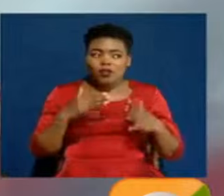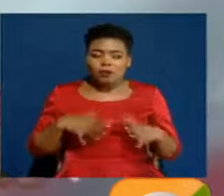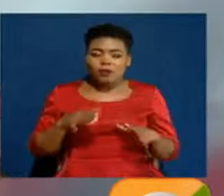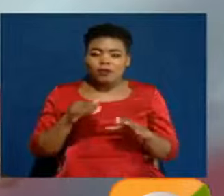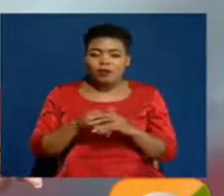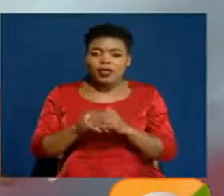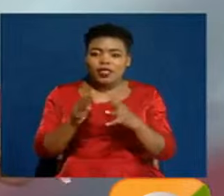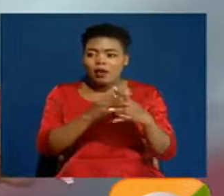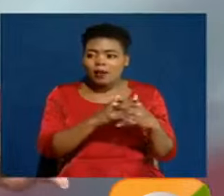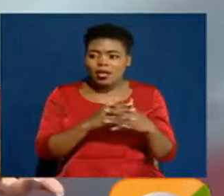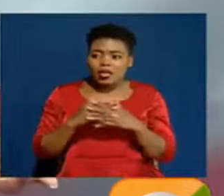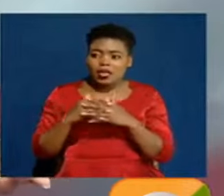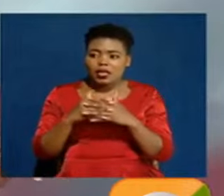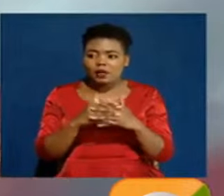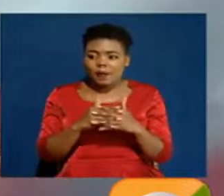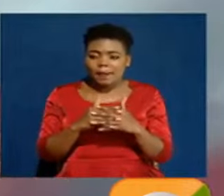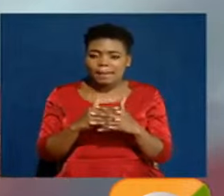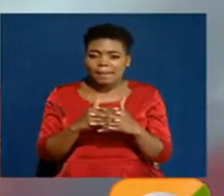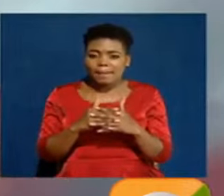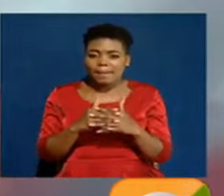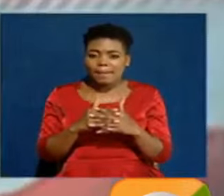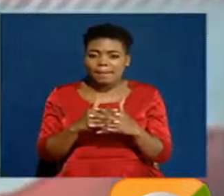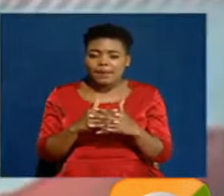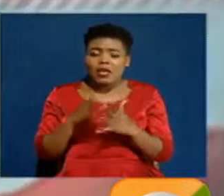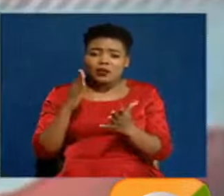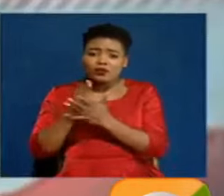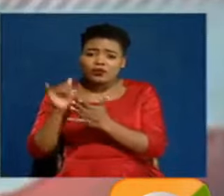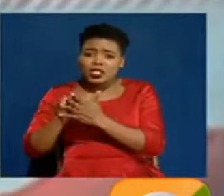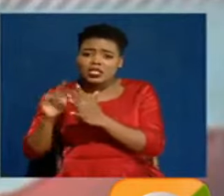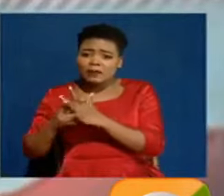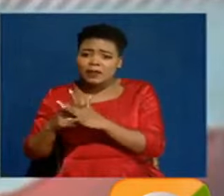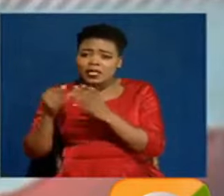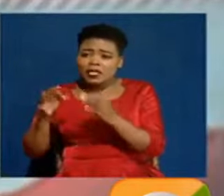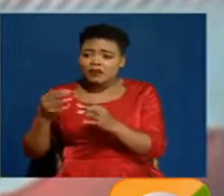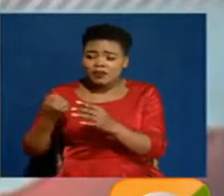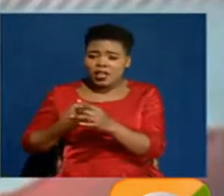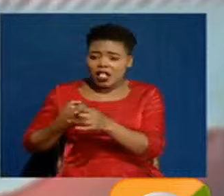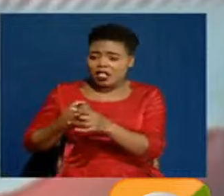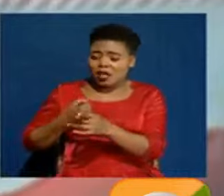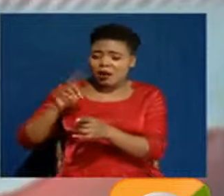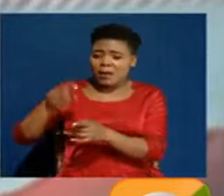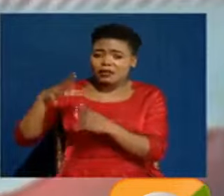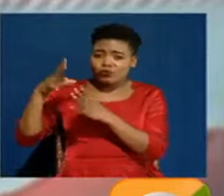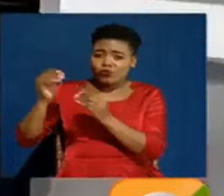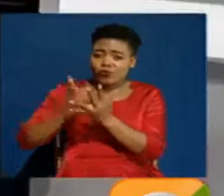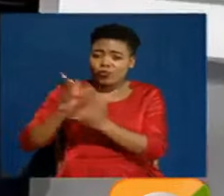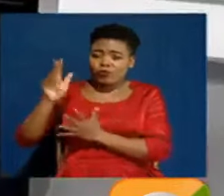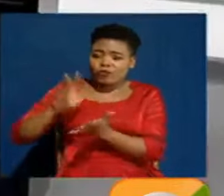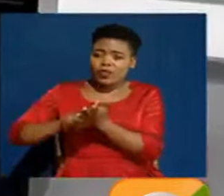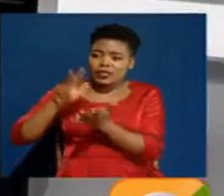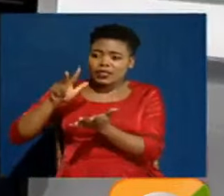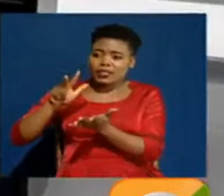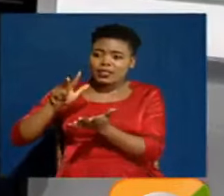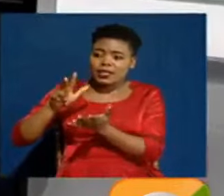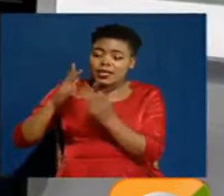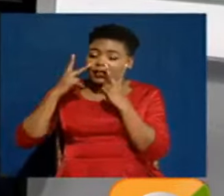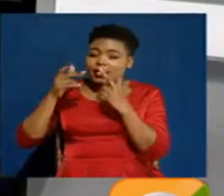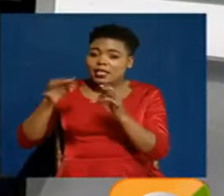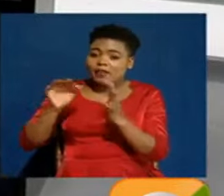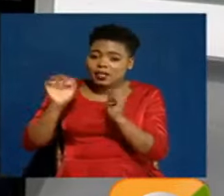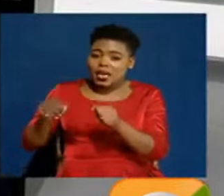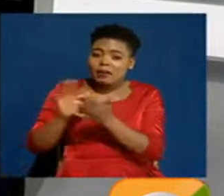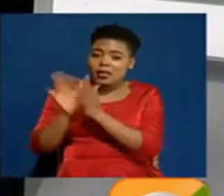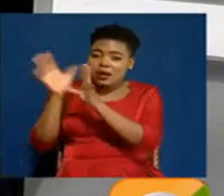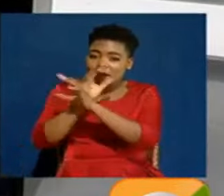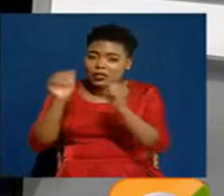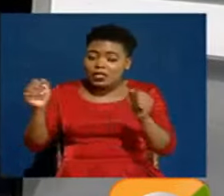US, I suppose, is the big bad. It is just the beginning, because she still has to debate and test those ideas with the media. But with on the